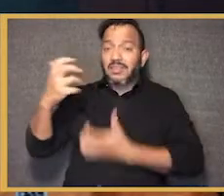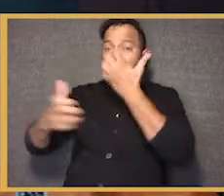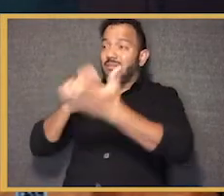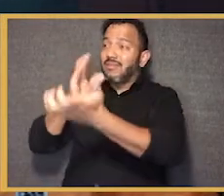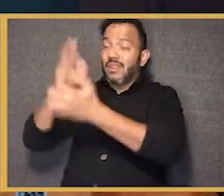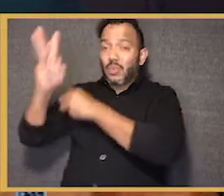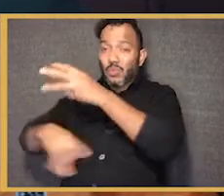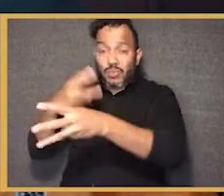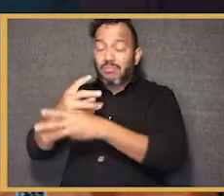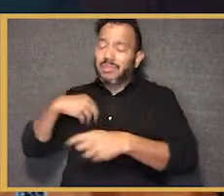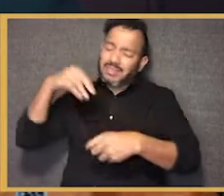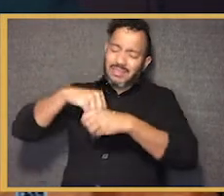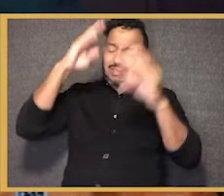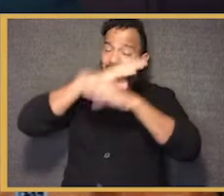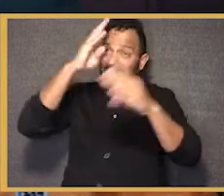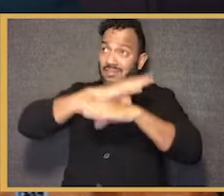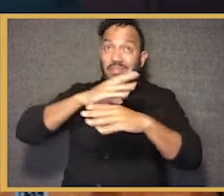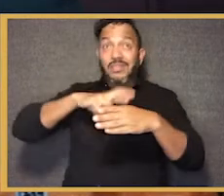got in so much trouble, I got kicked out of high school.